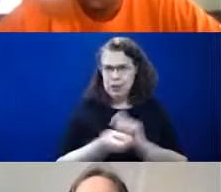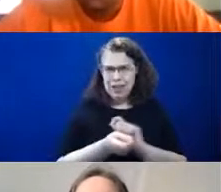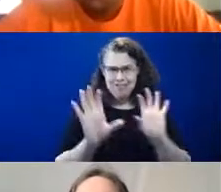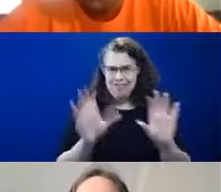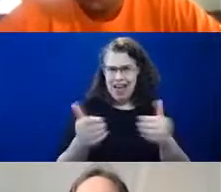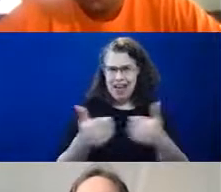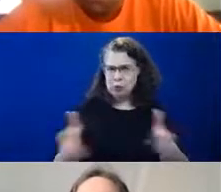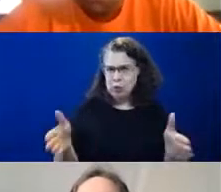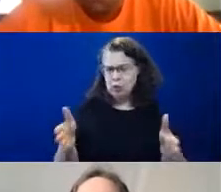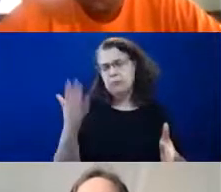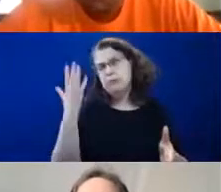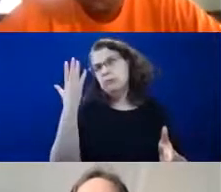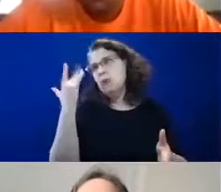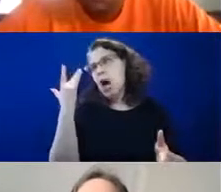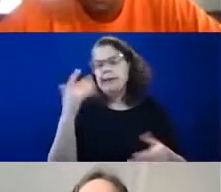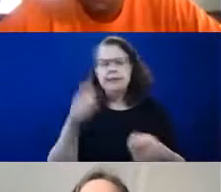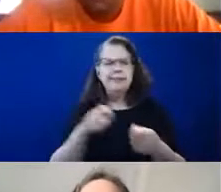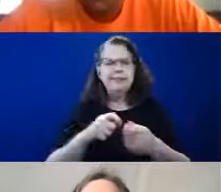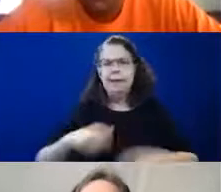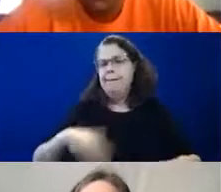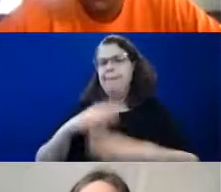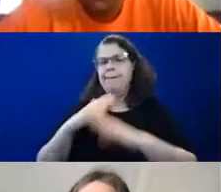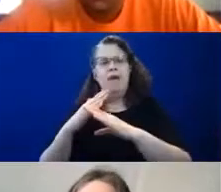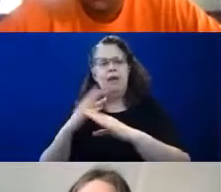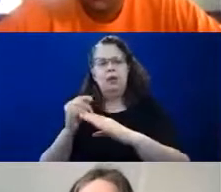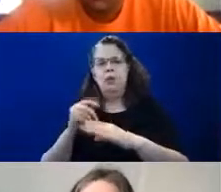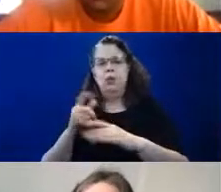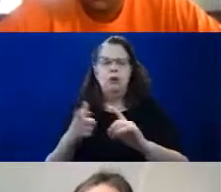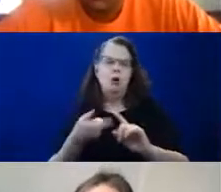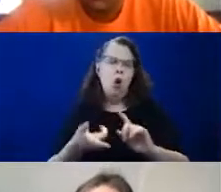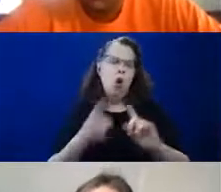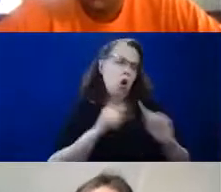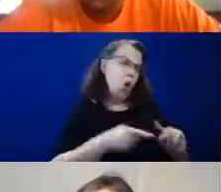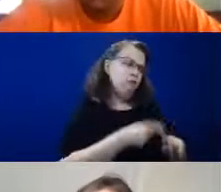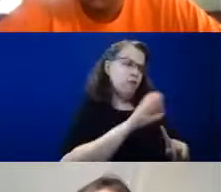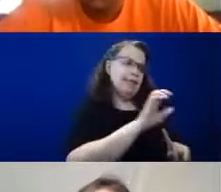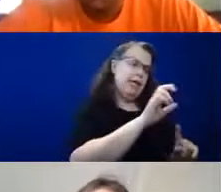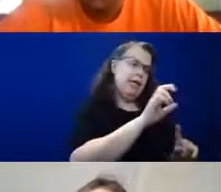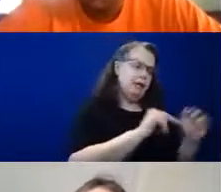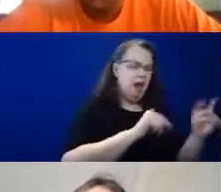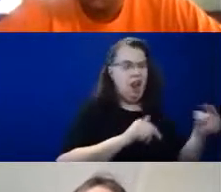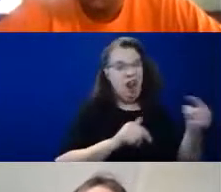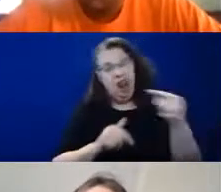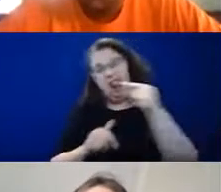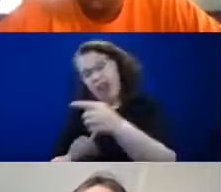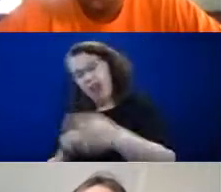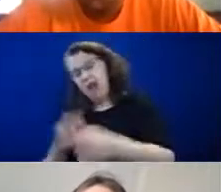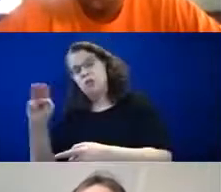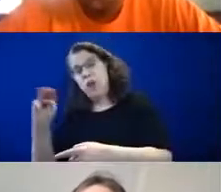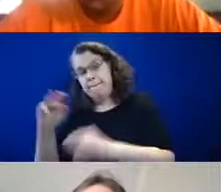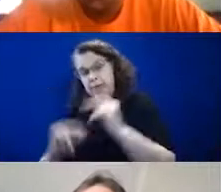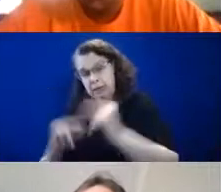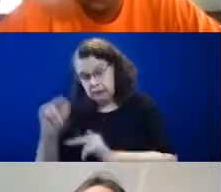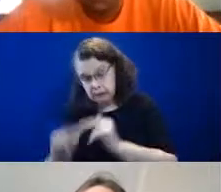of barriers or just travel from the C building to the M building or anything that needs